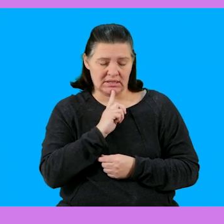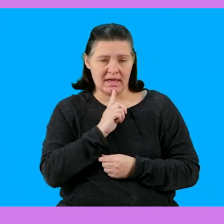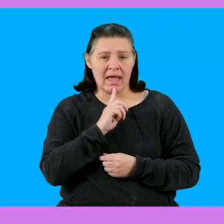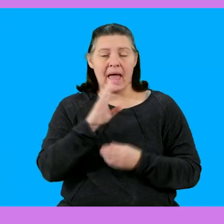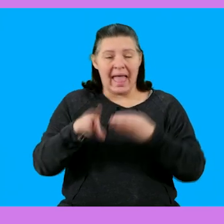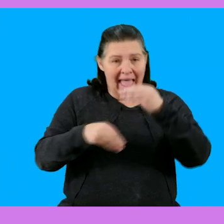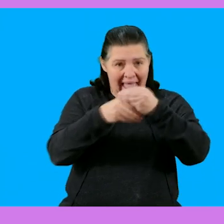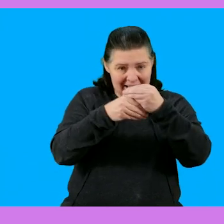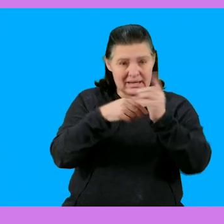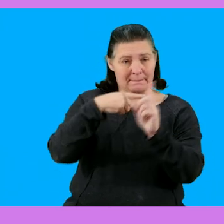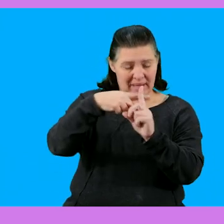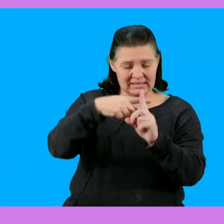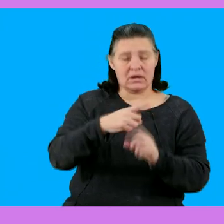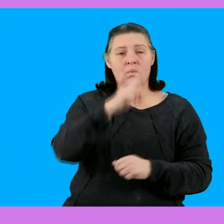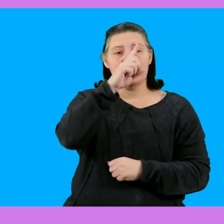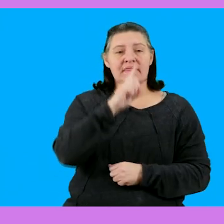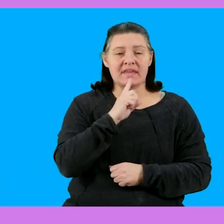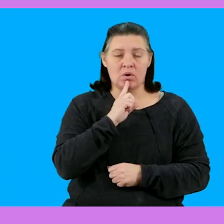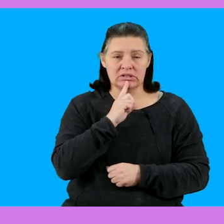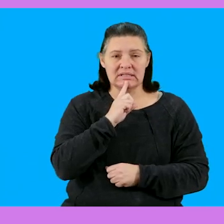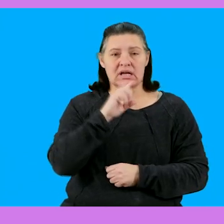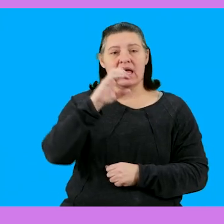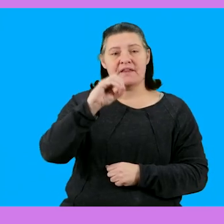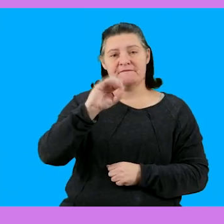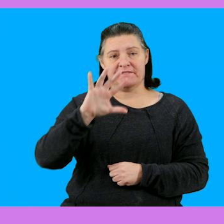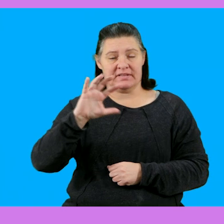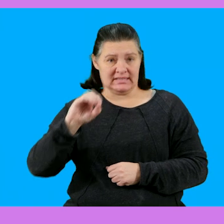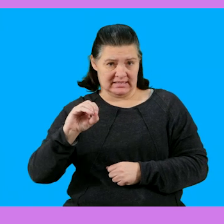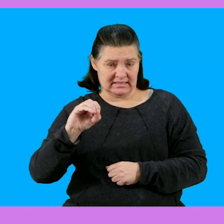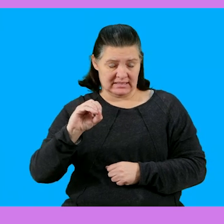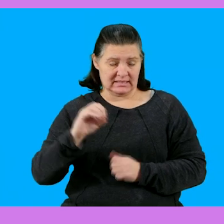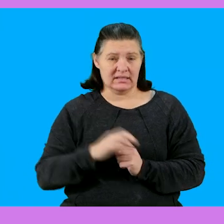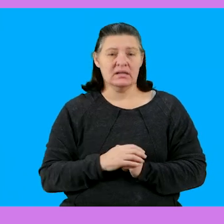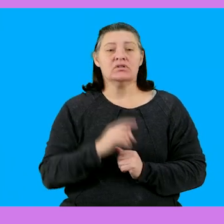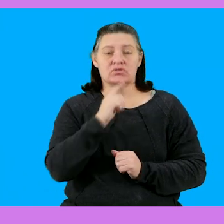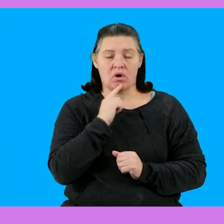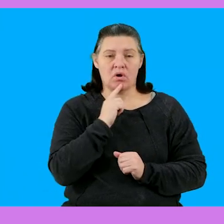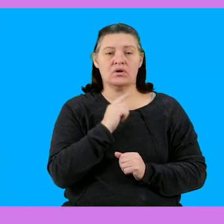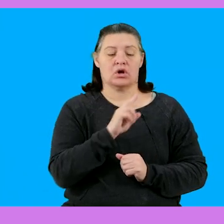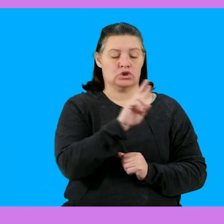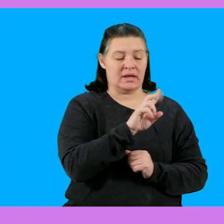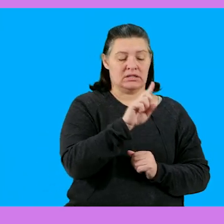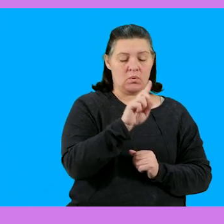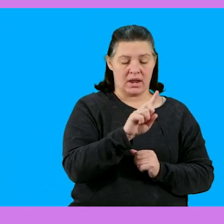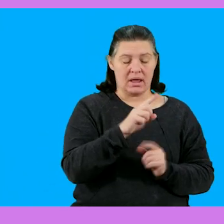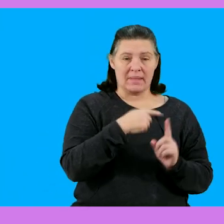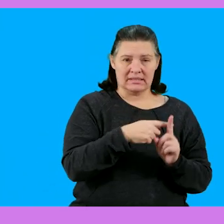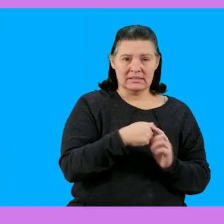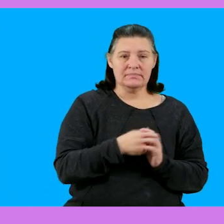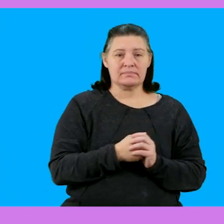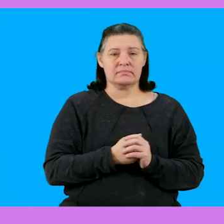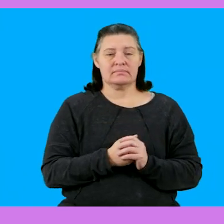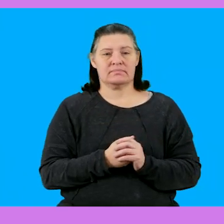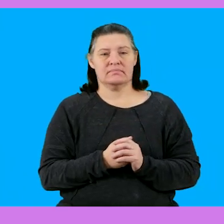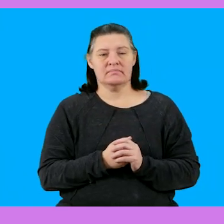and I'm going to add the 1,050 rand to it. So what is the new final amount? So I say plus 21,000. And the